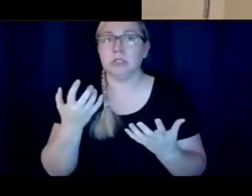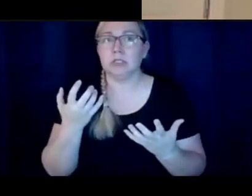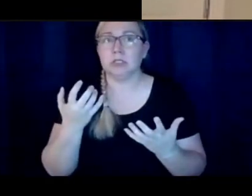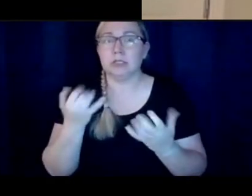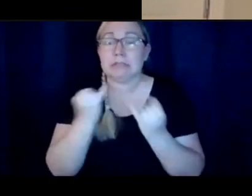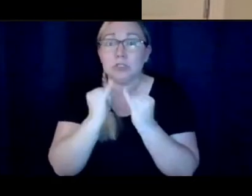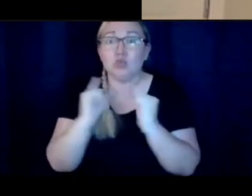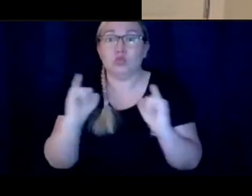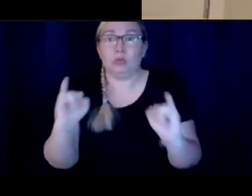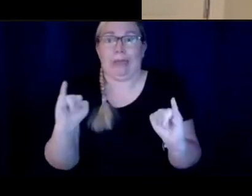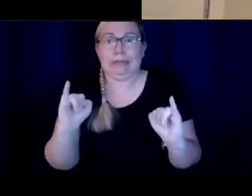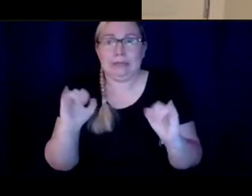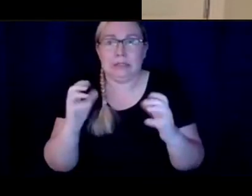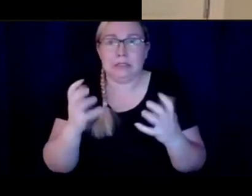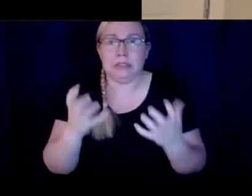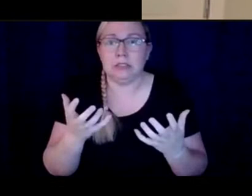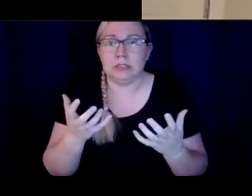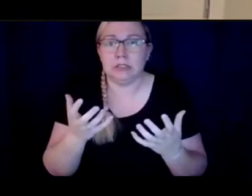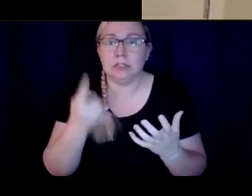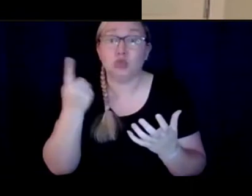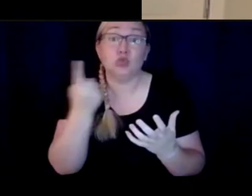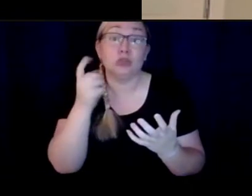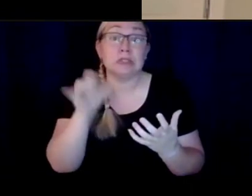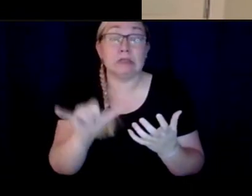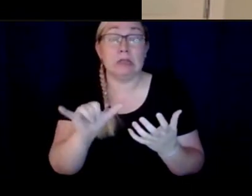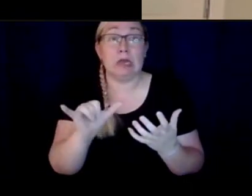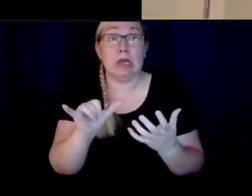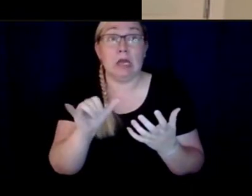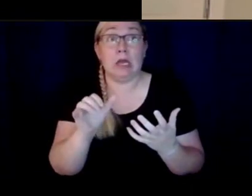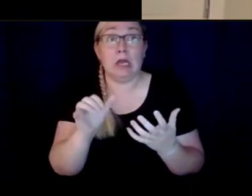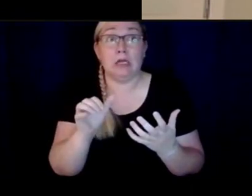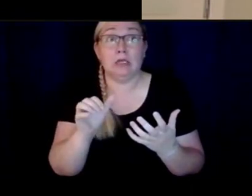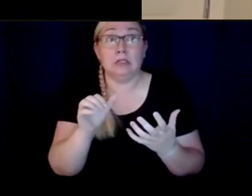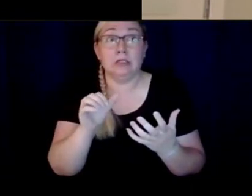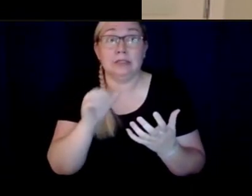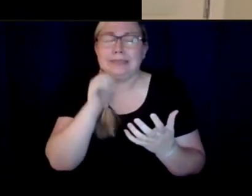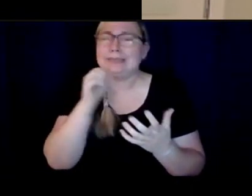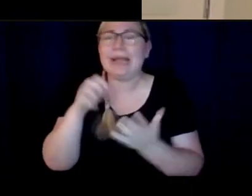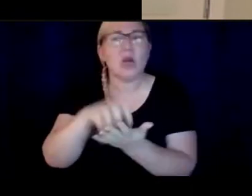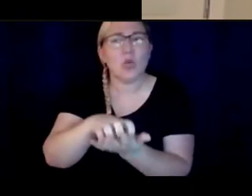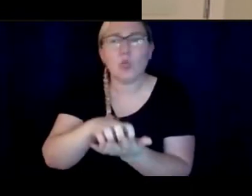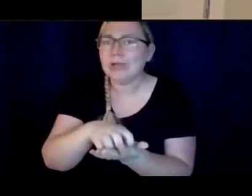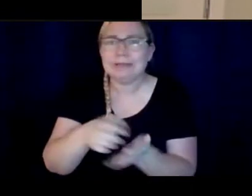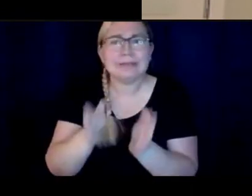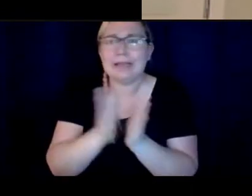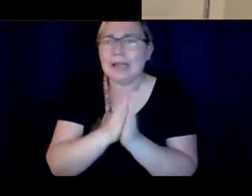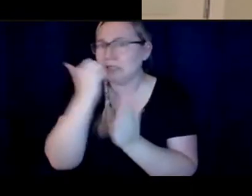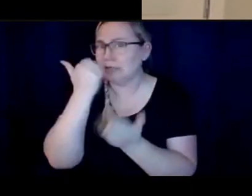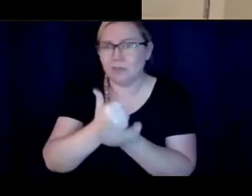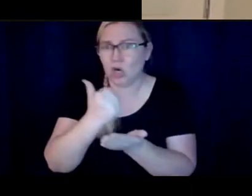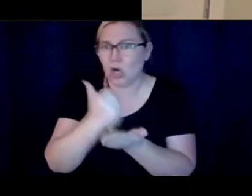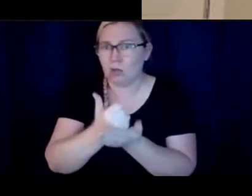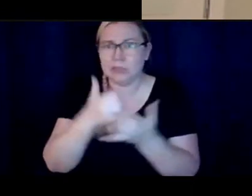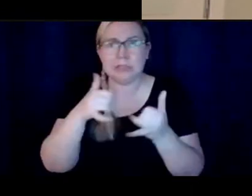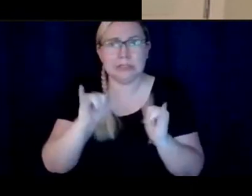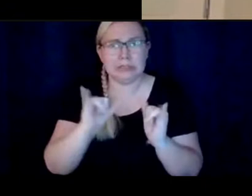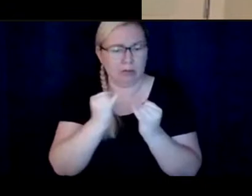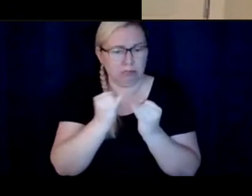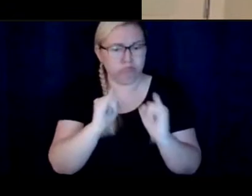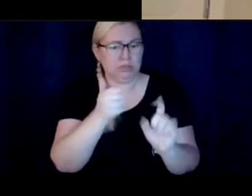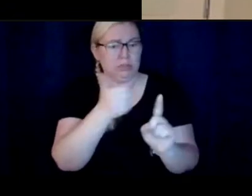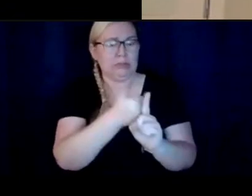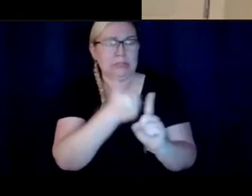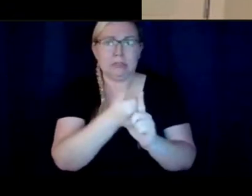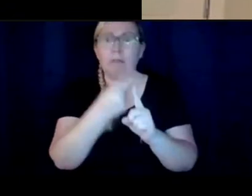interdependence. You know, it's a sense that, you know, it's not a weakness to ask for help. Yeah, we're